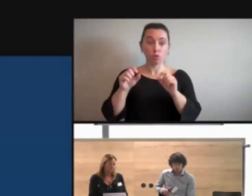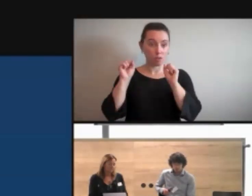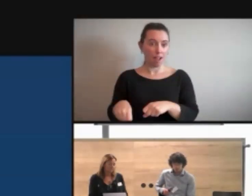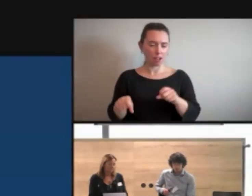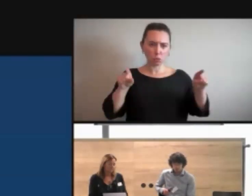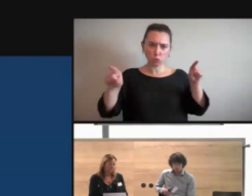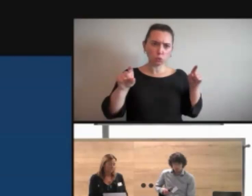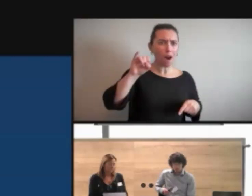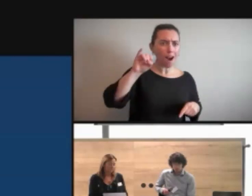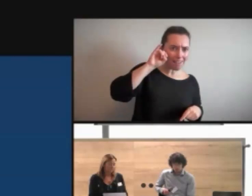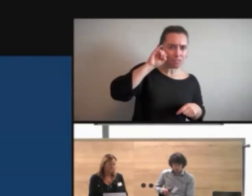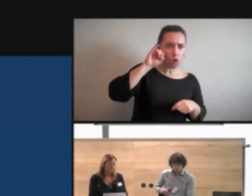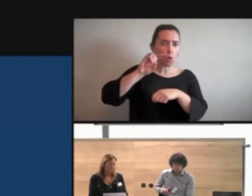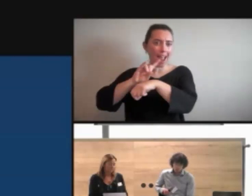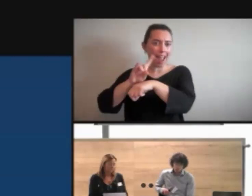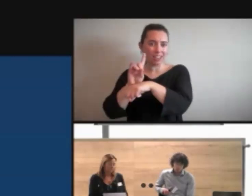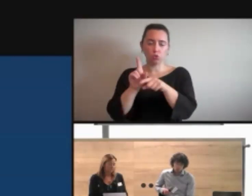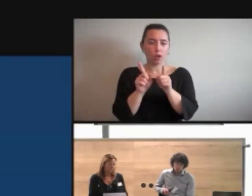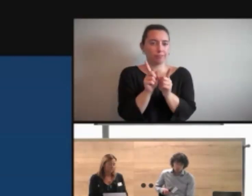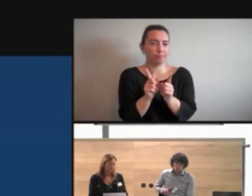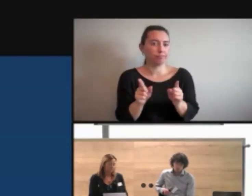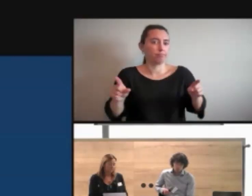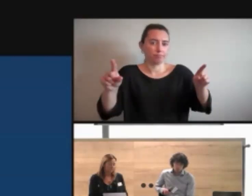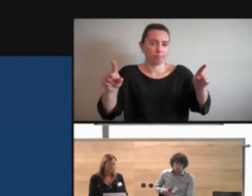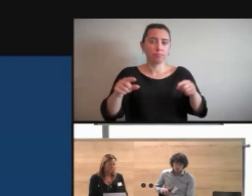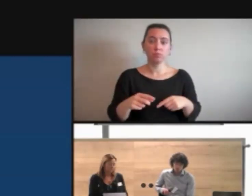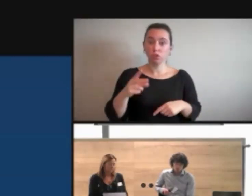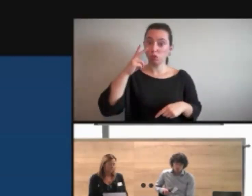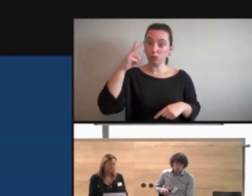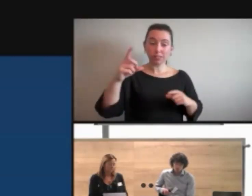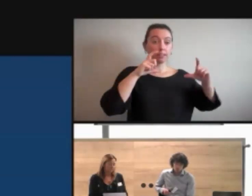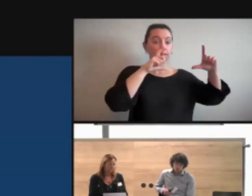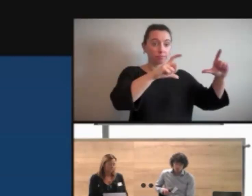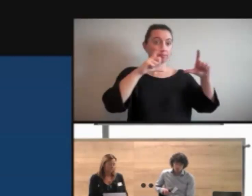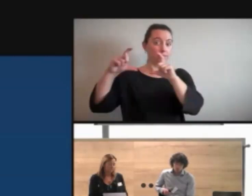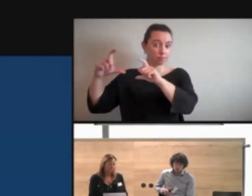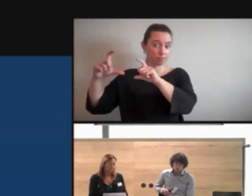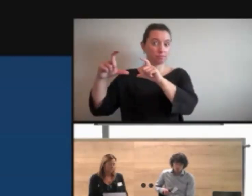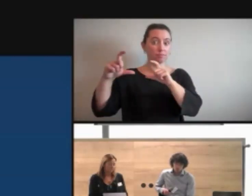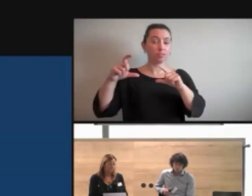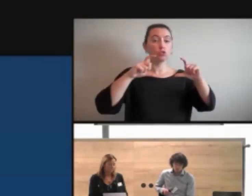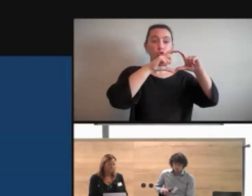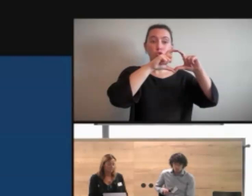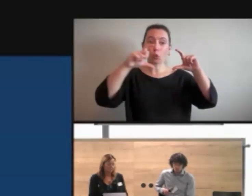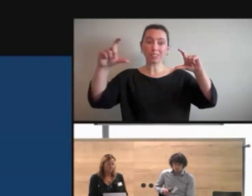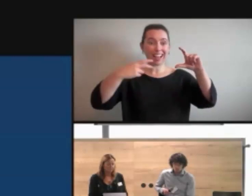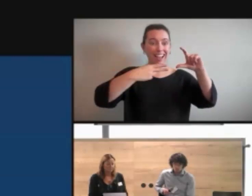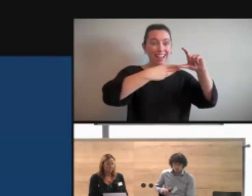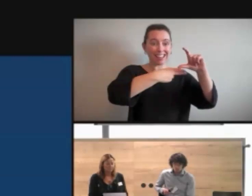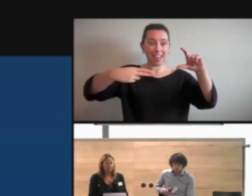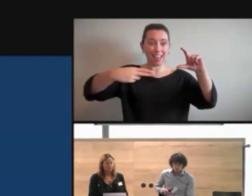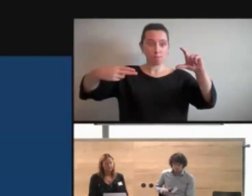experiences here. The two screenshots here show what can happen to text labels as space on the small screen gets reduced